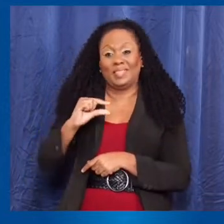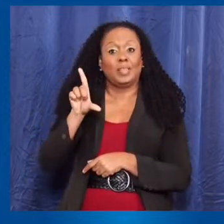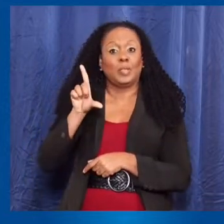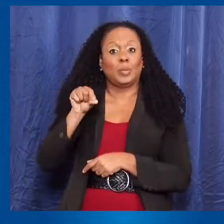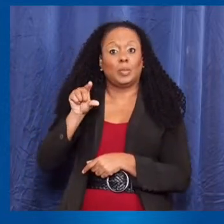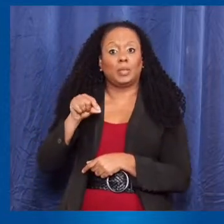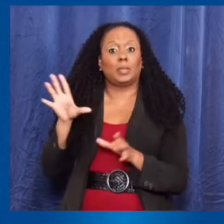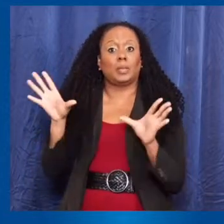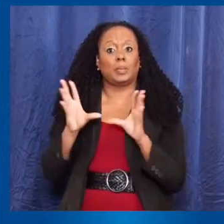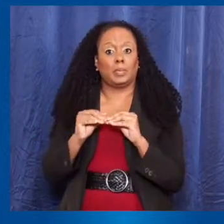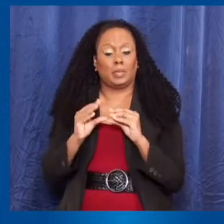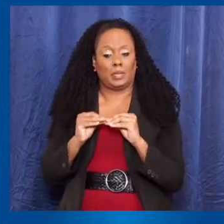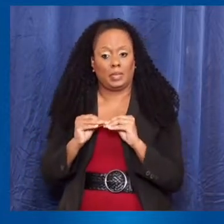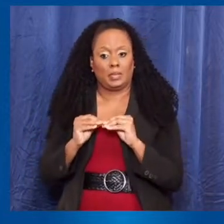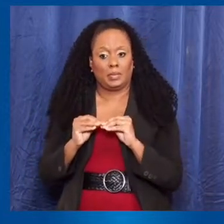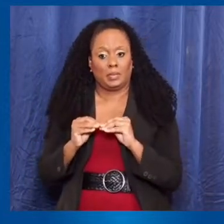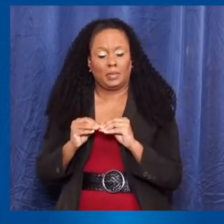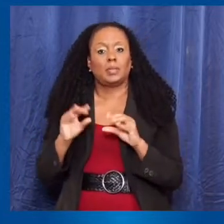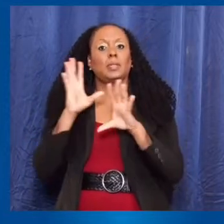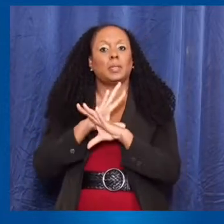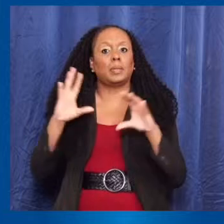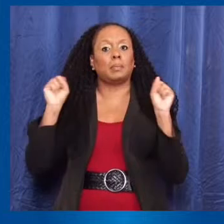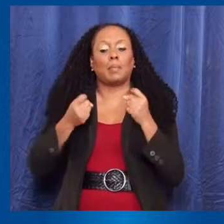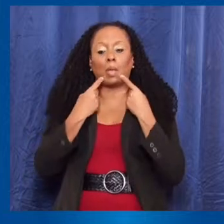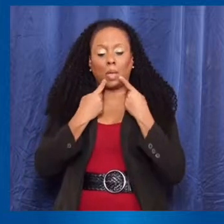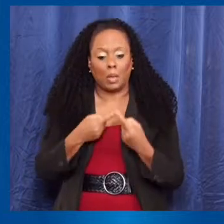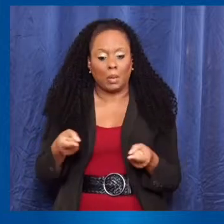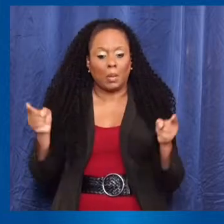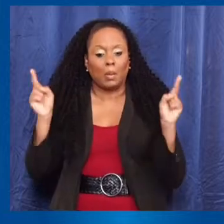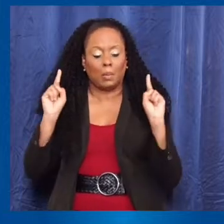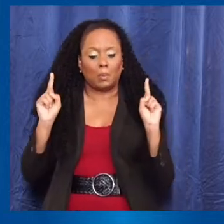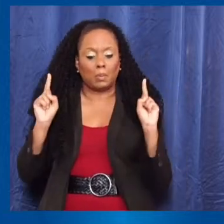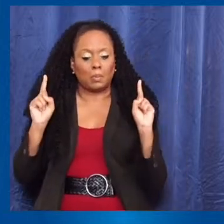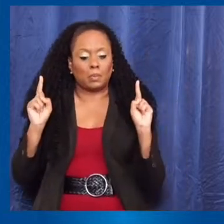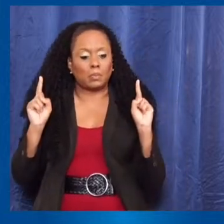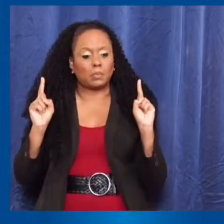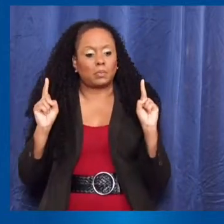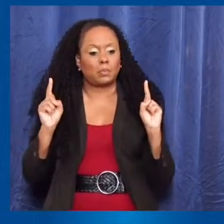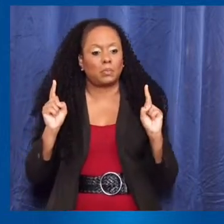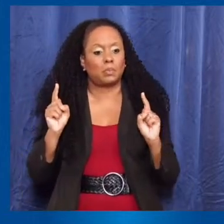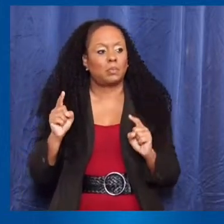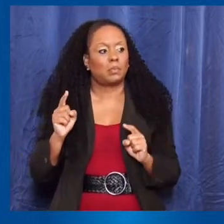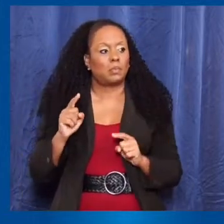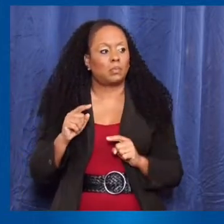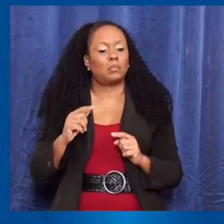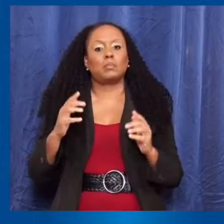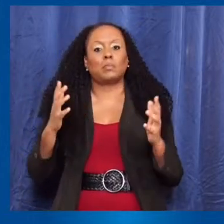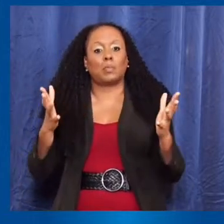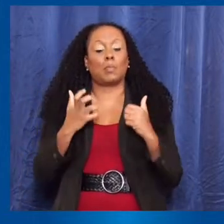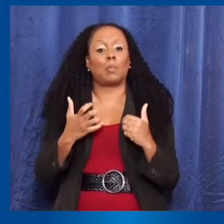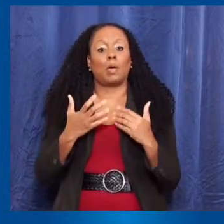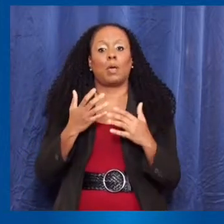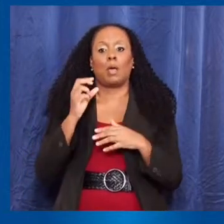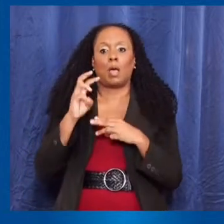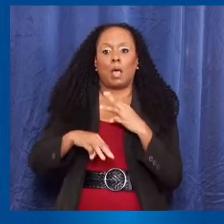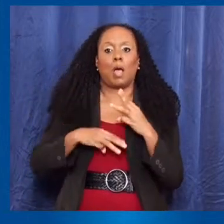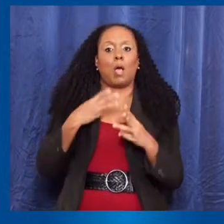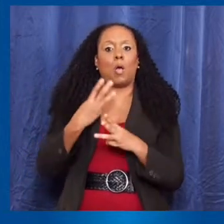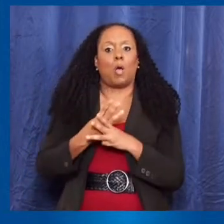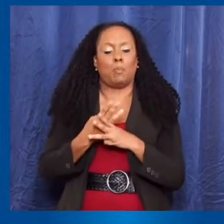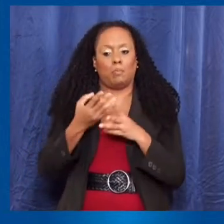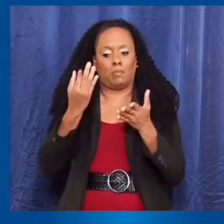he announced that the organization of a summit for a new global financial pact in